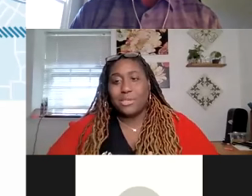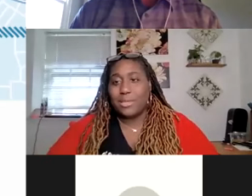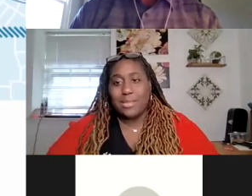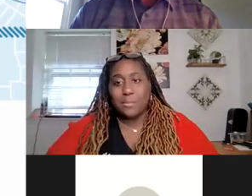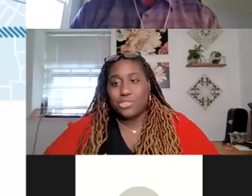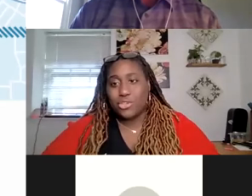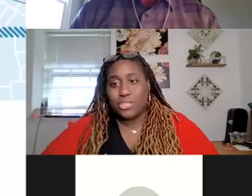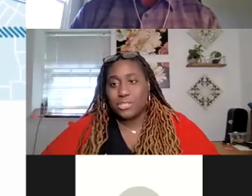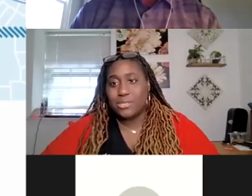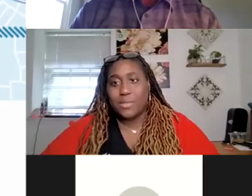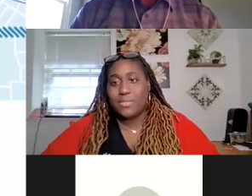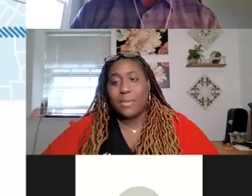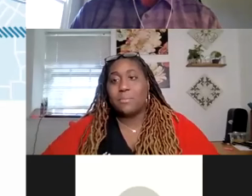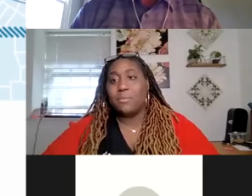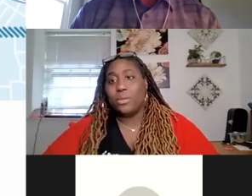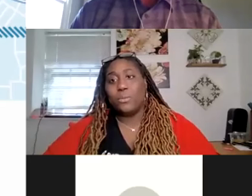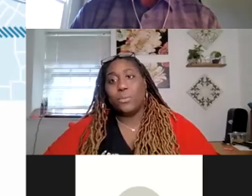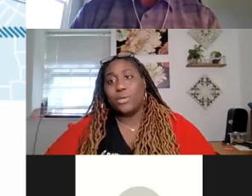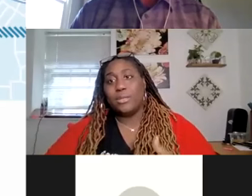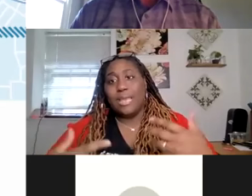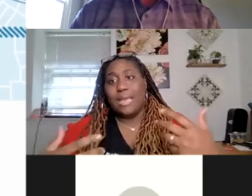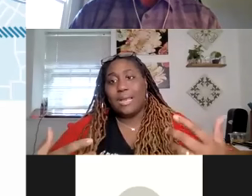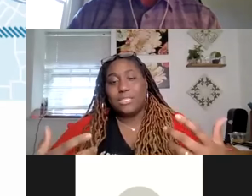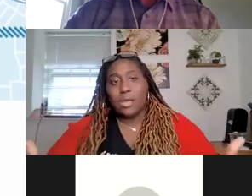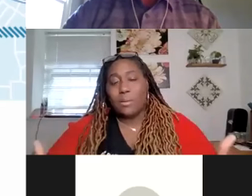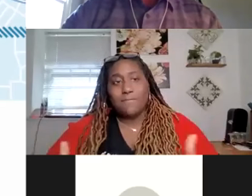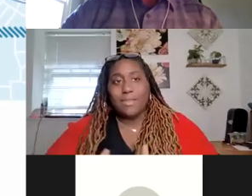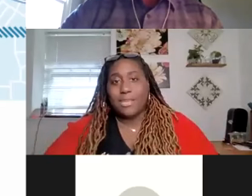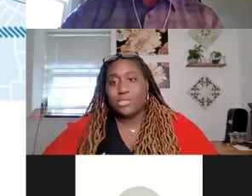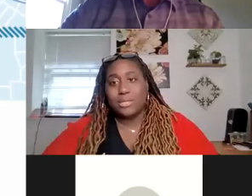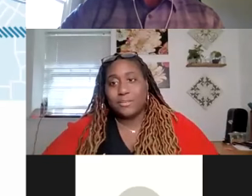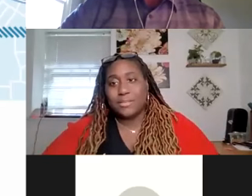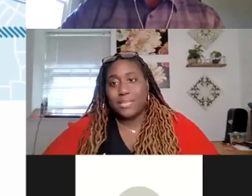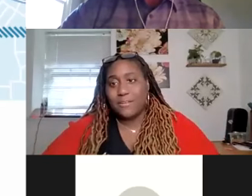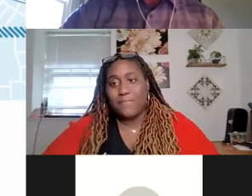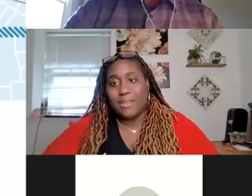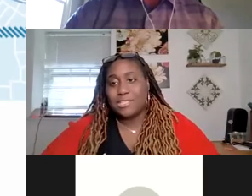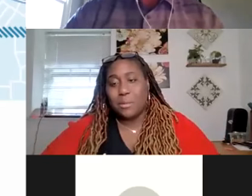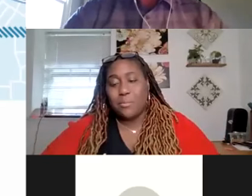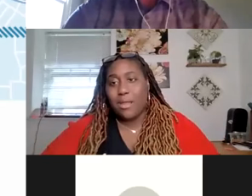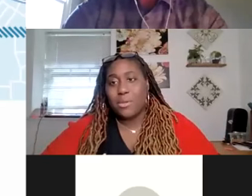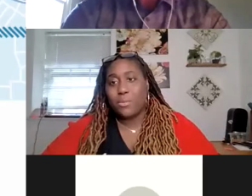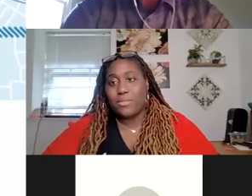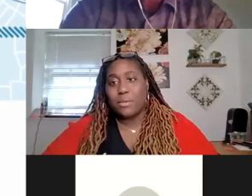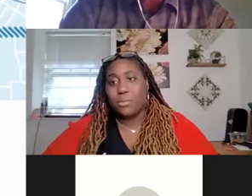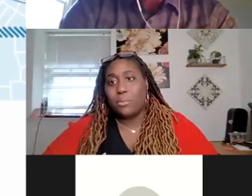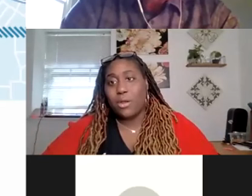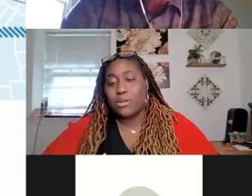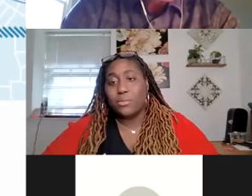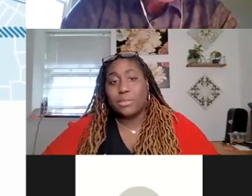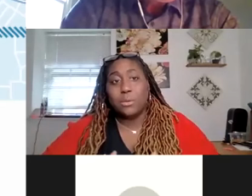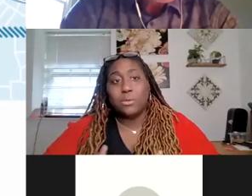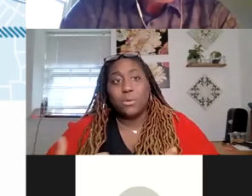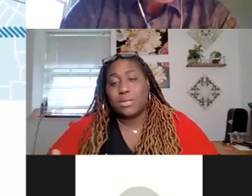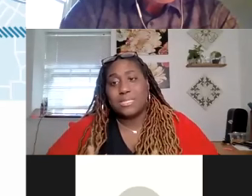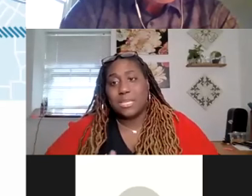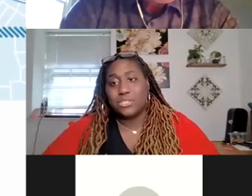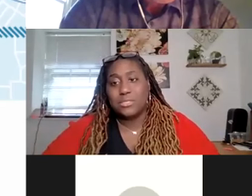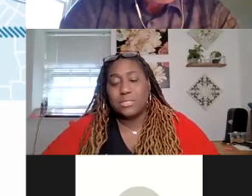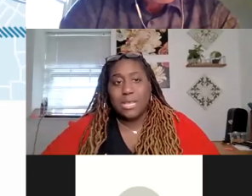have cooking demonstrations with them. We would talk about financial literacy or financial empowerment with them. We'll partner with